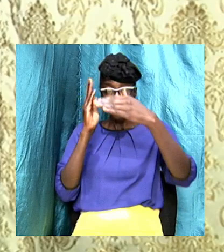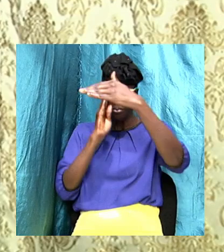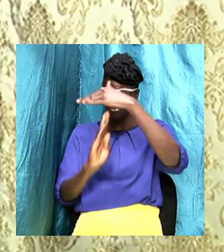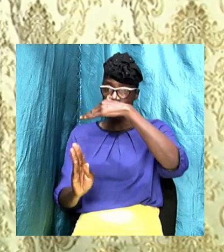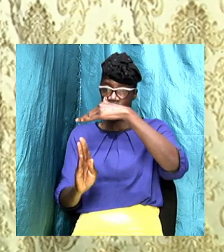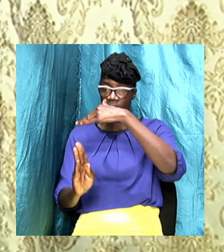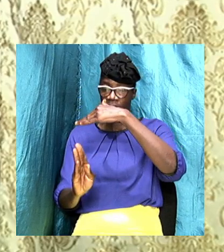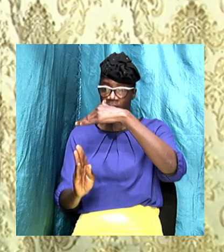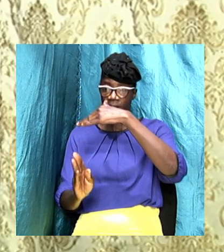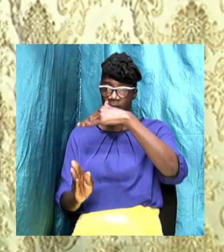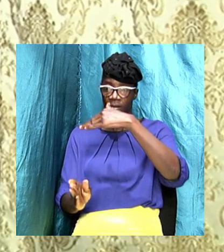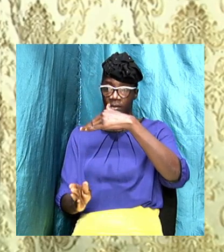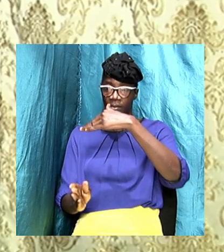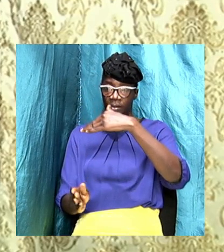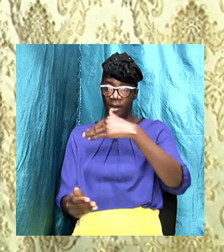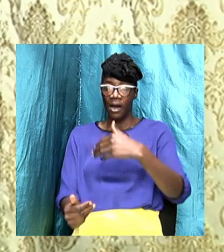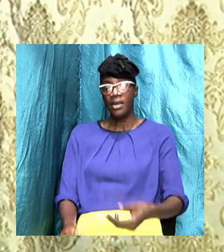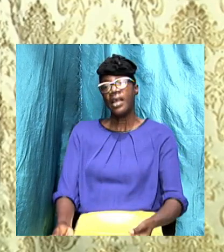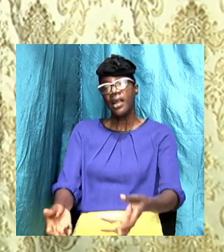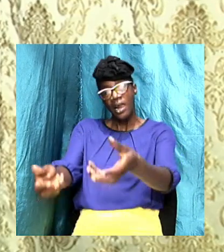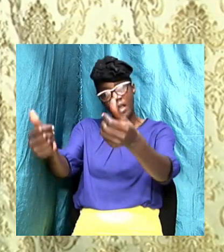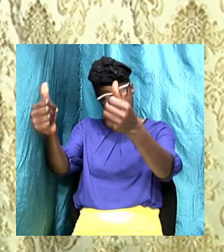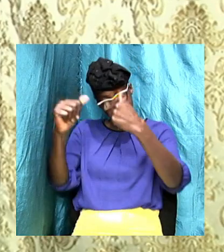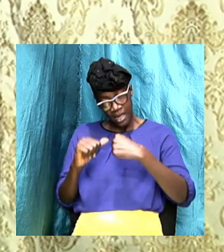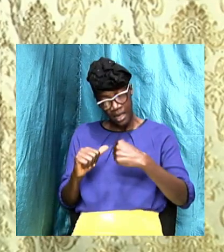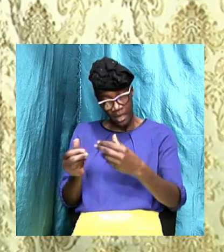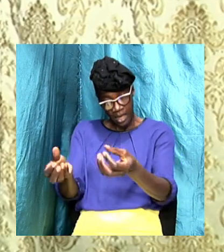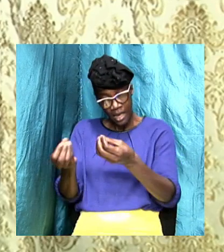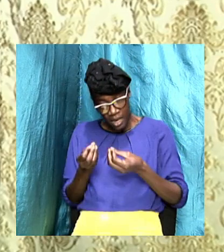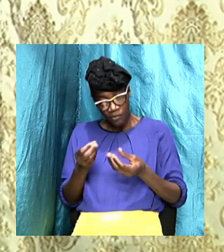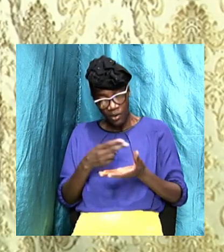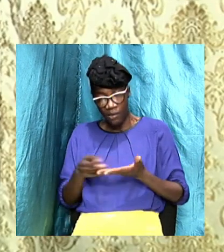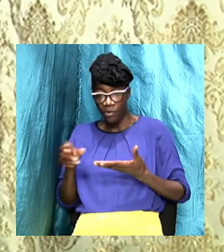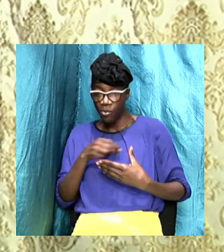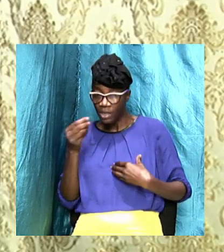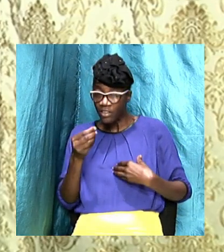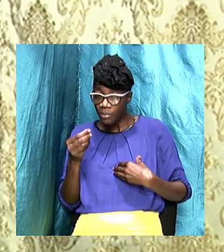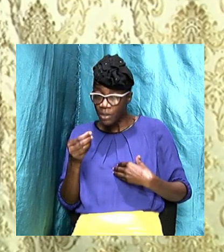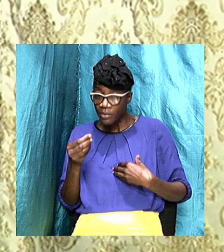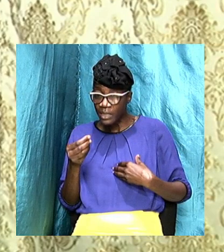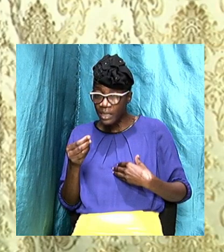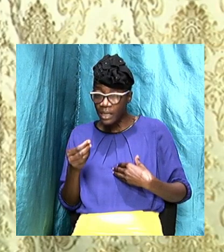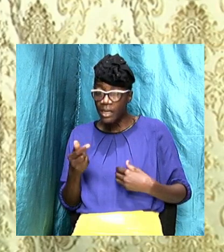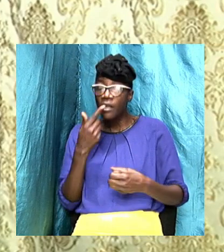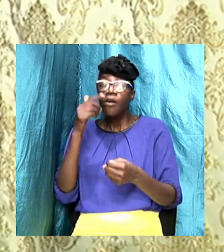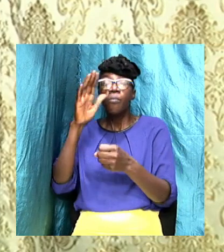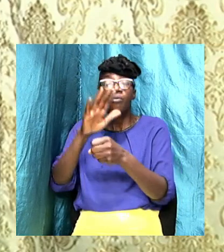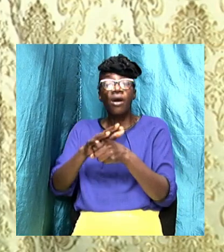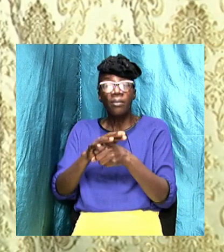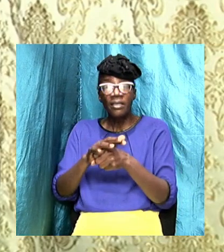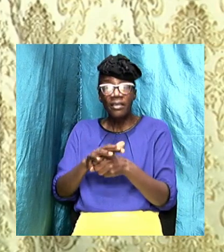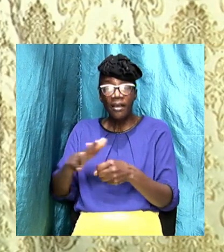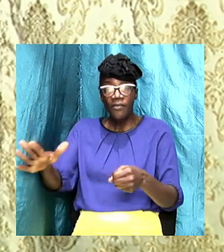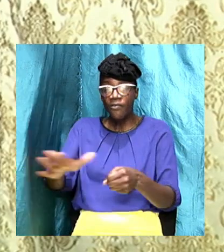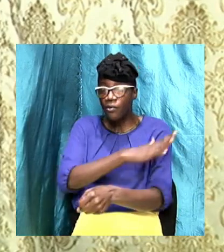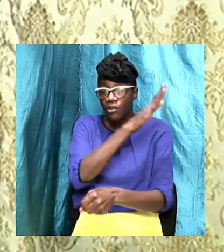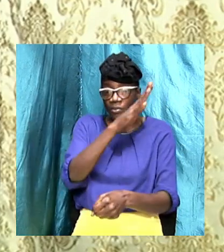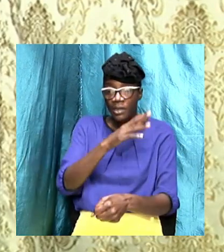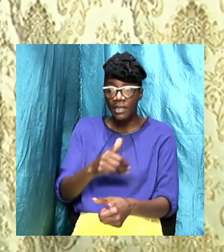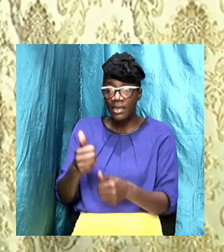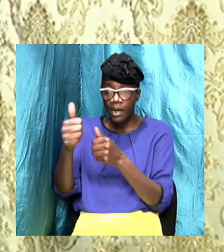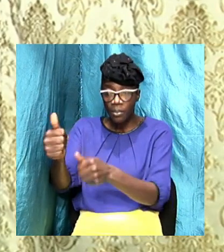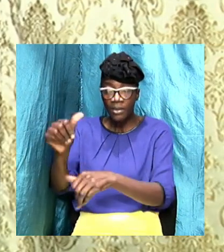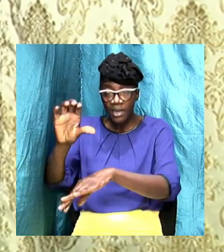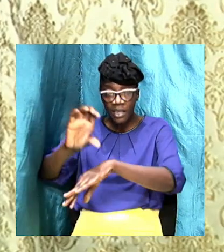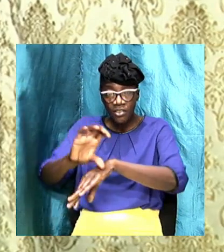about the outpouring of the Holy Spirit. We look at the New Testament promises and the fulfillment in the Apostolic Church, the